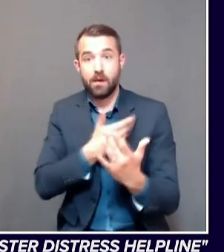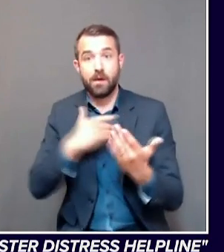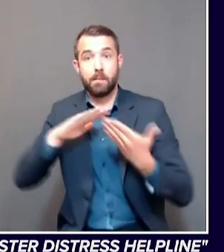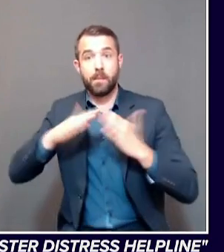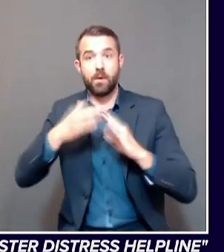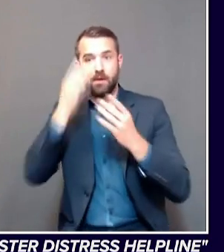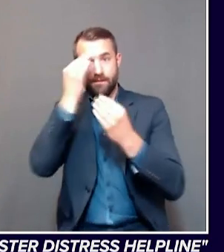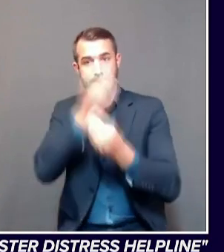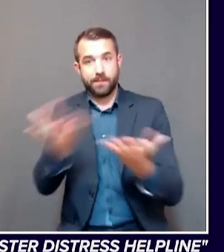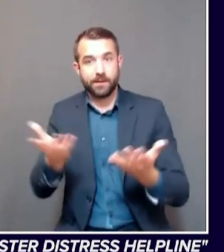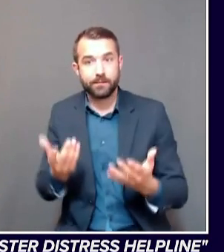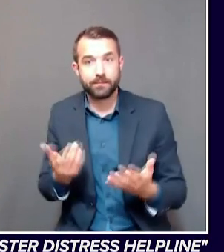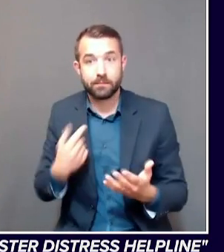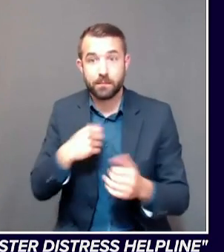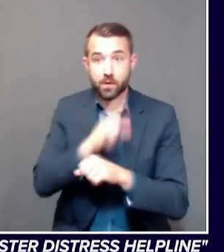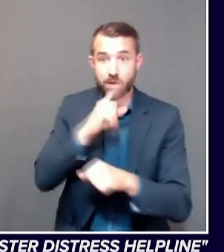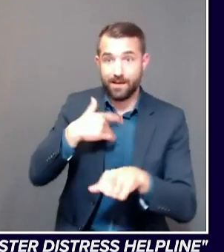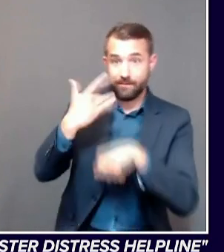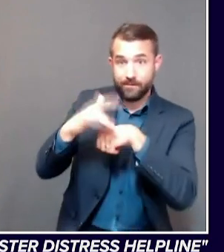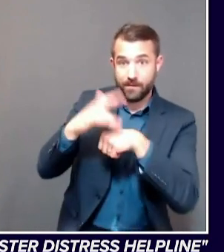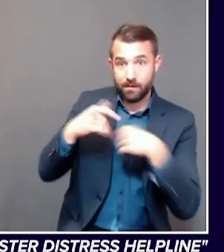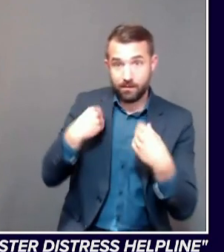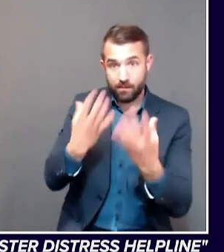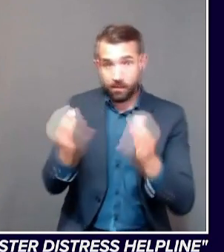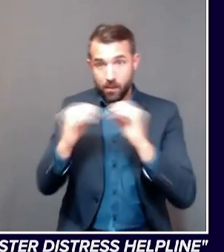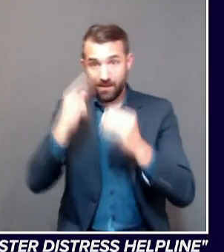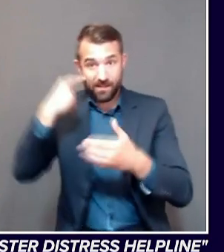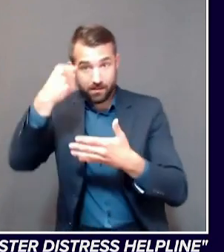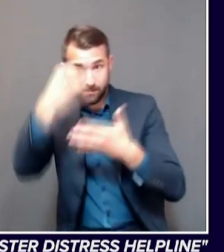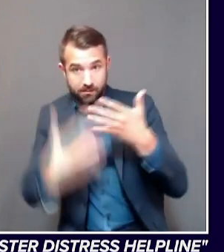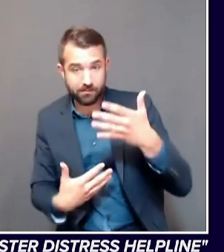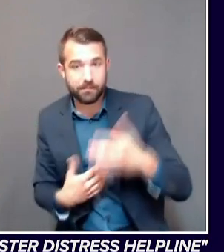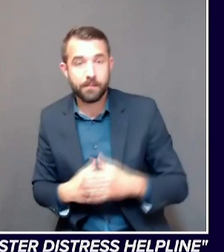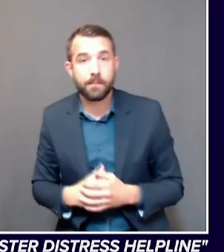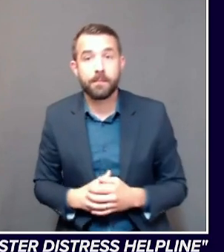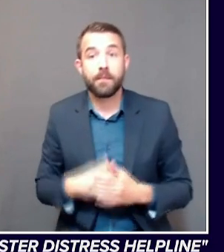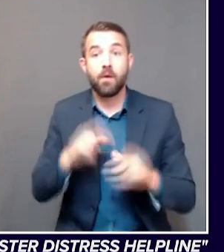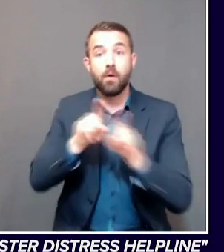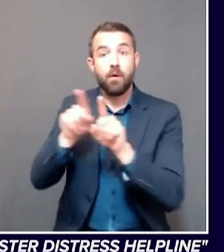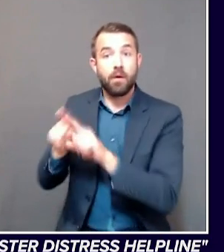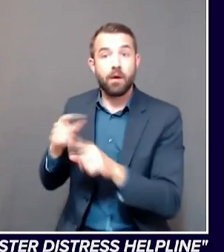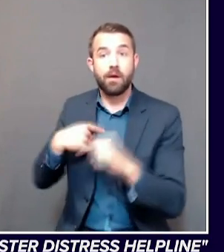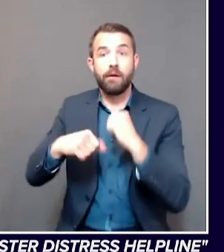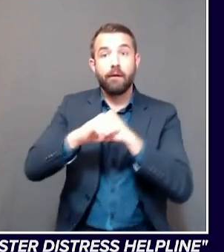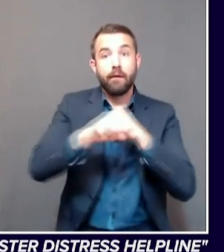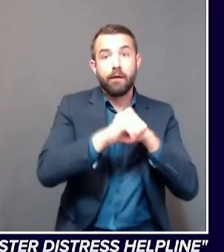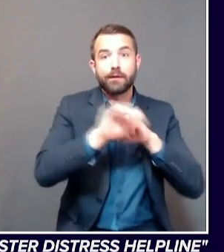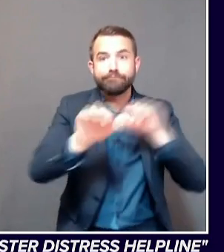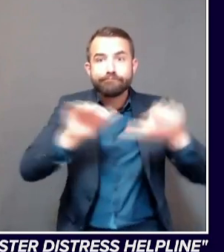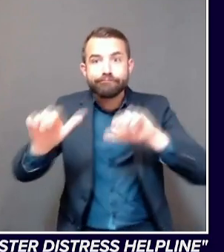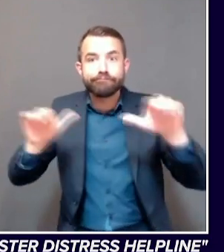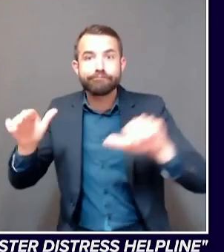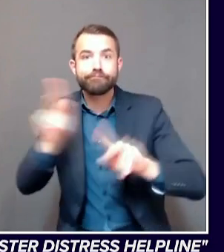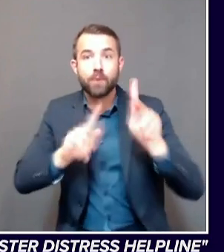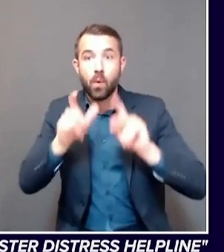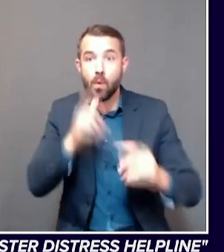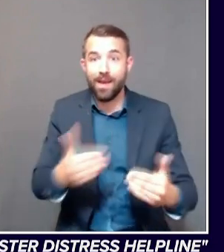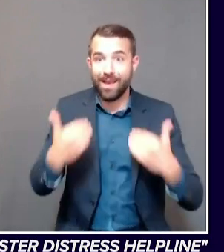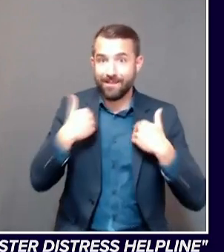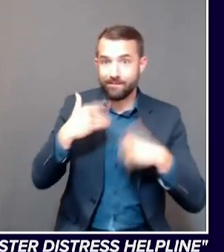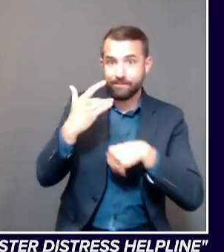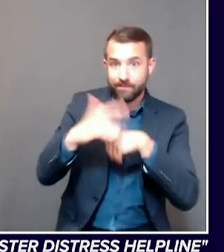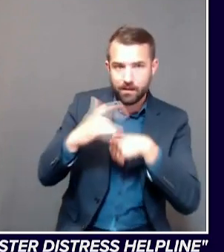two, step up the education, and three, just remind people they can get help. We have resources for them. We have hotlines and helplines. We have